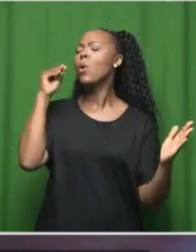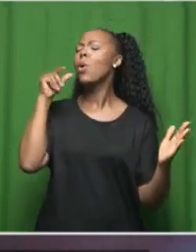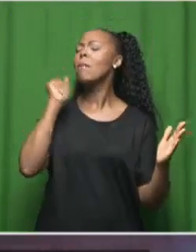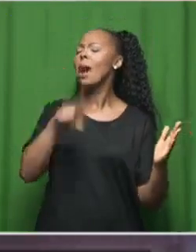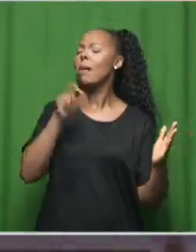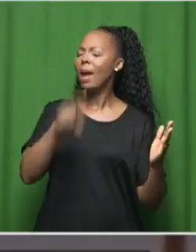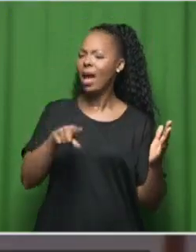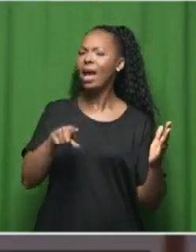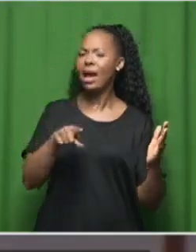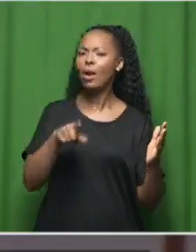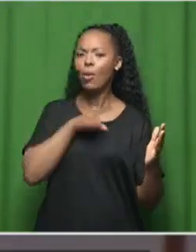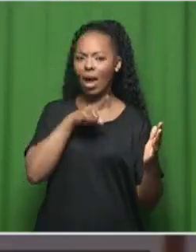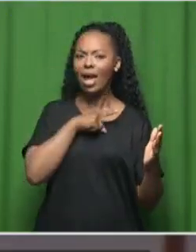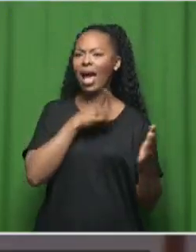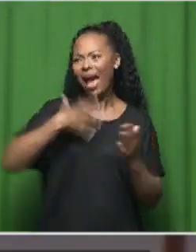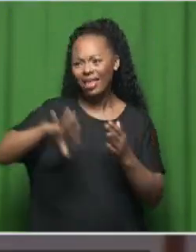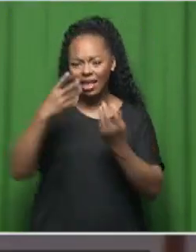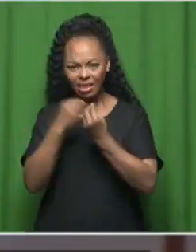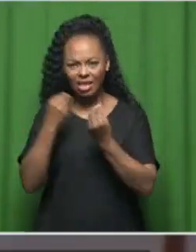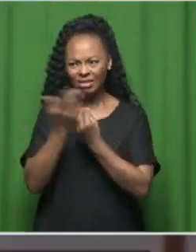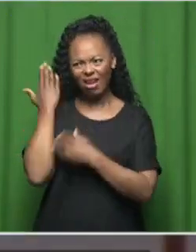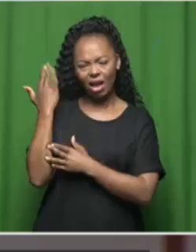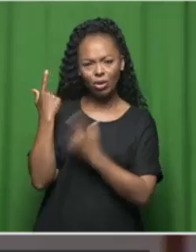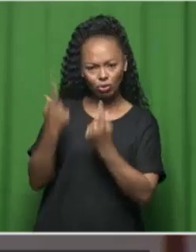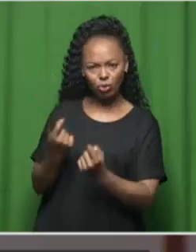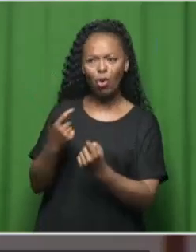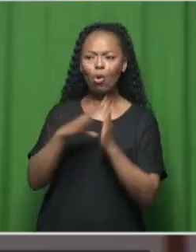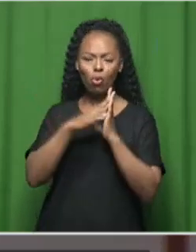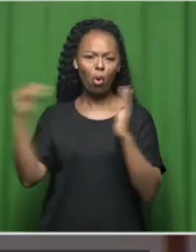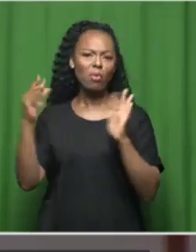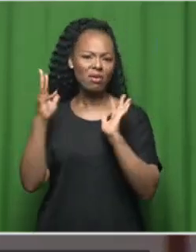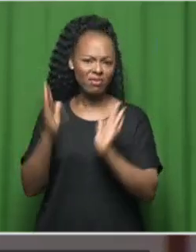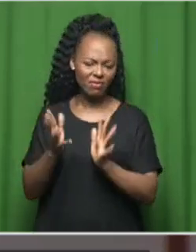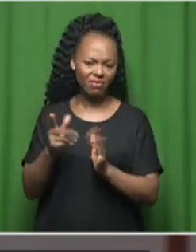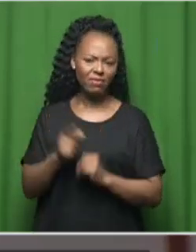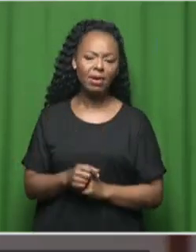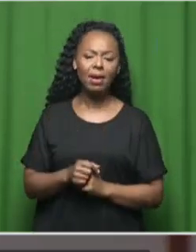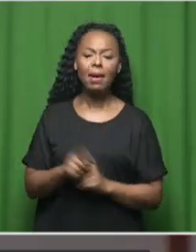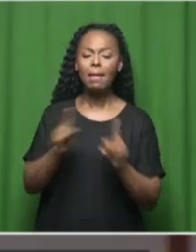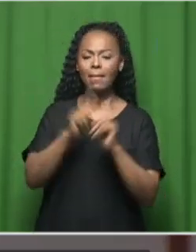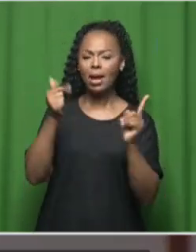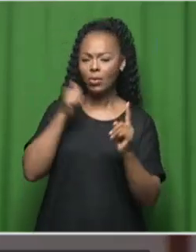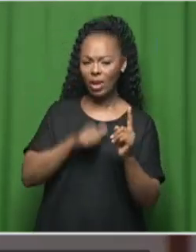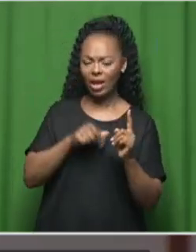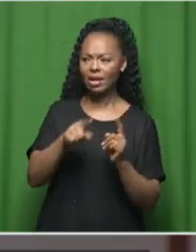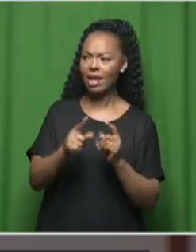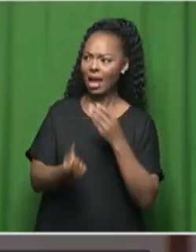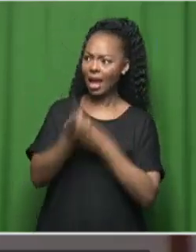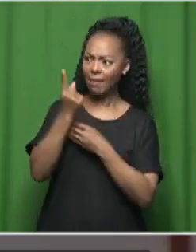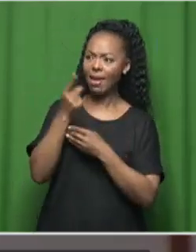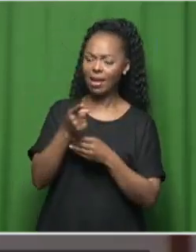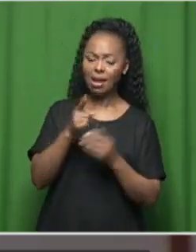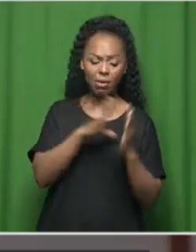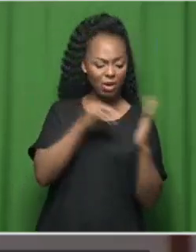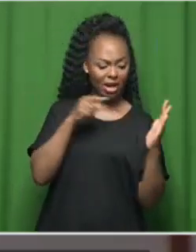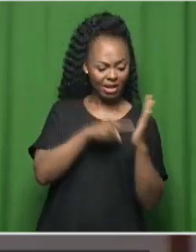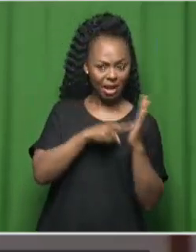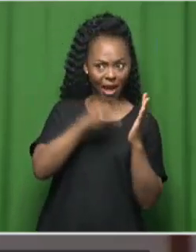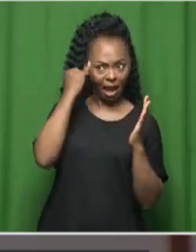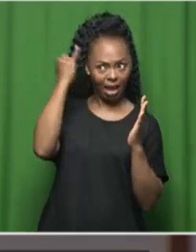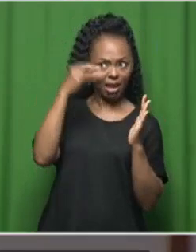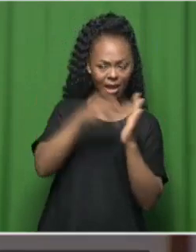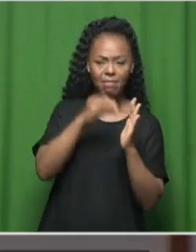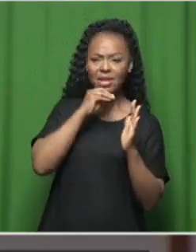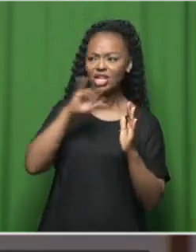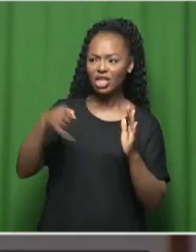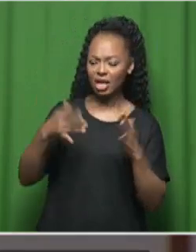copying other things that you do. But when we ventured into textile printing, I was not aware that it's not just going to be the garments that are going to